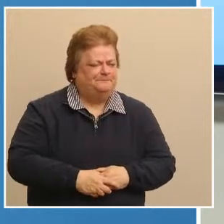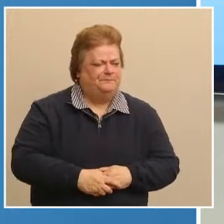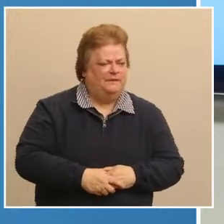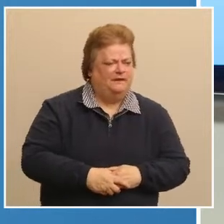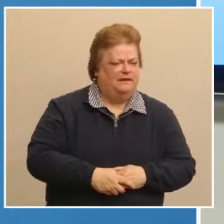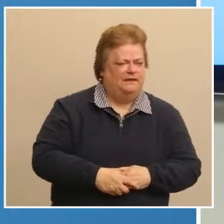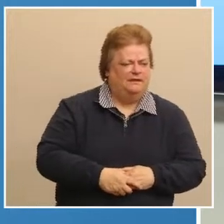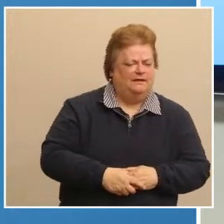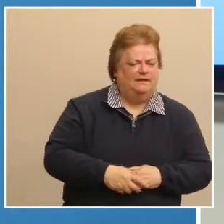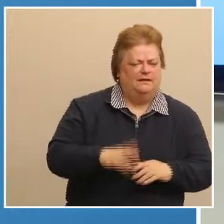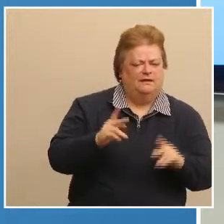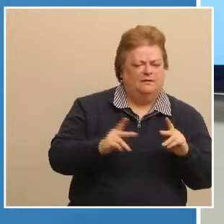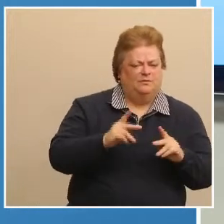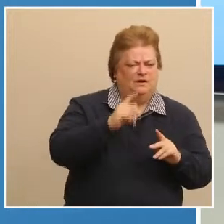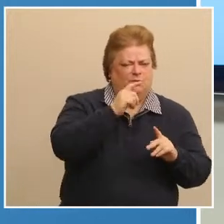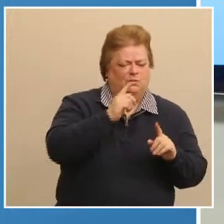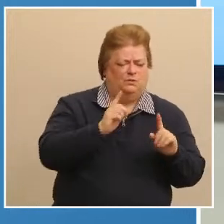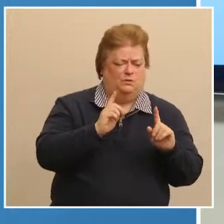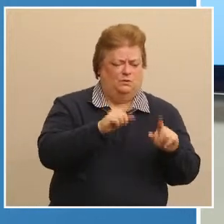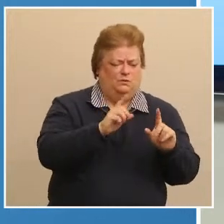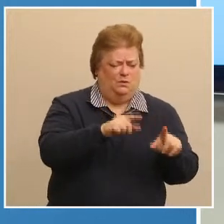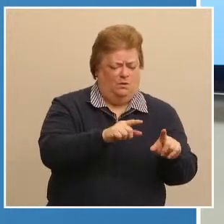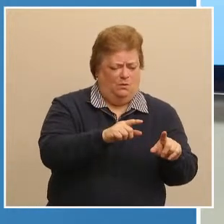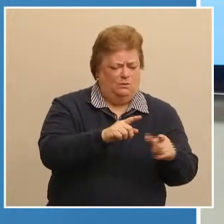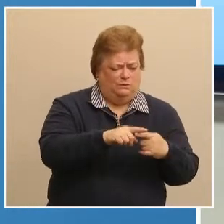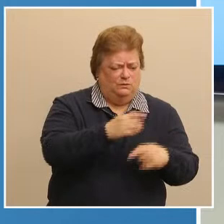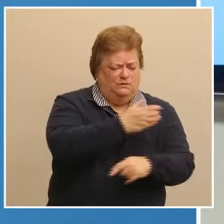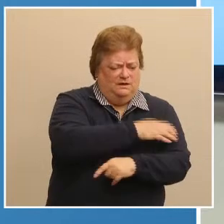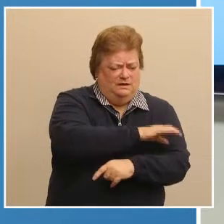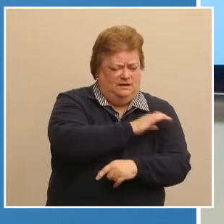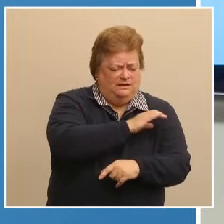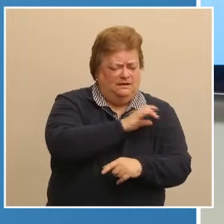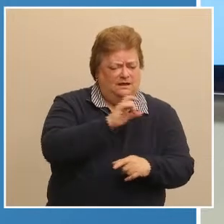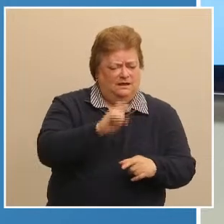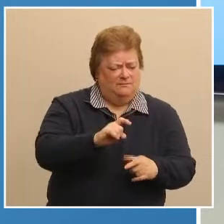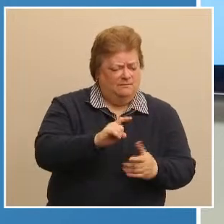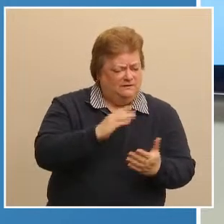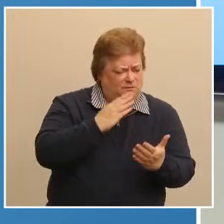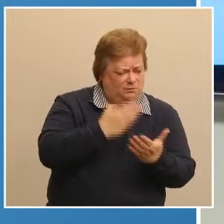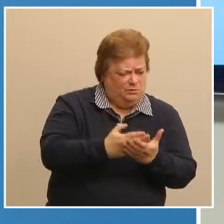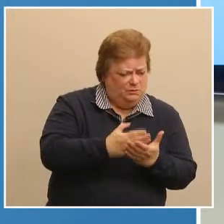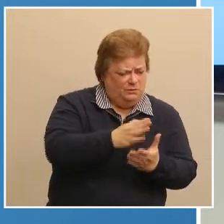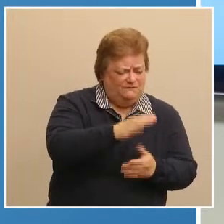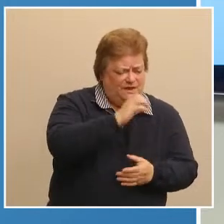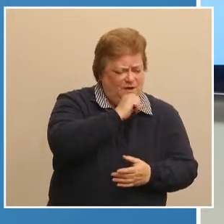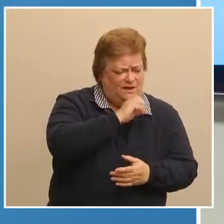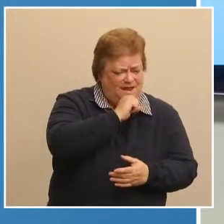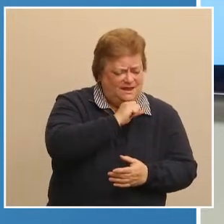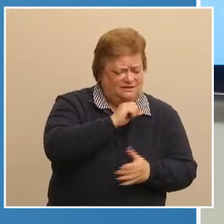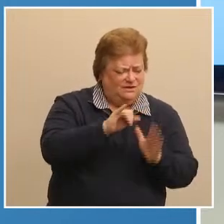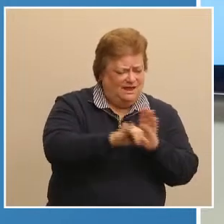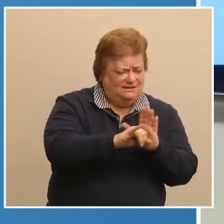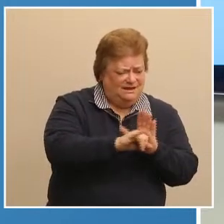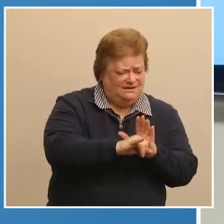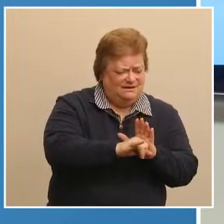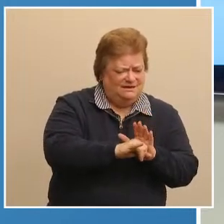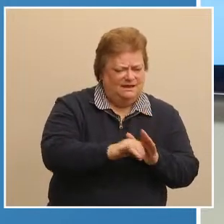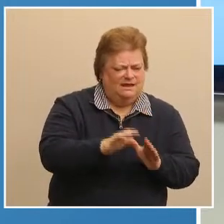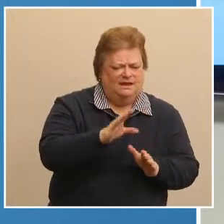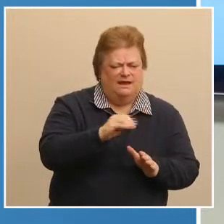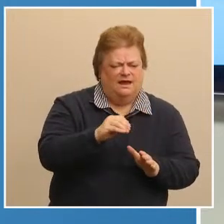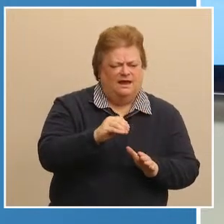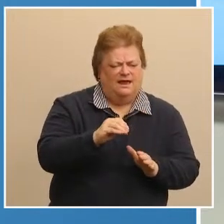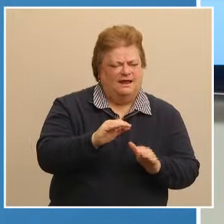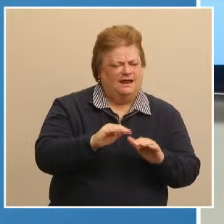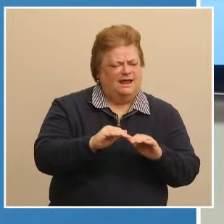Are people who attend the clinics, are they asked to sort of prove their age and identity when they go there? And sort of what measures